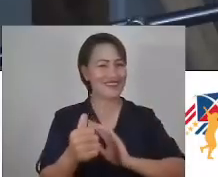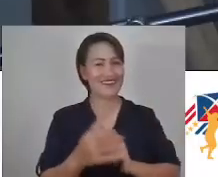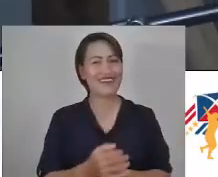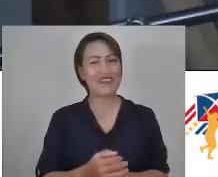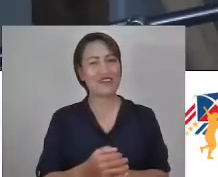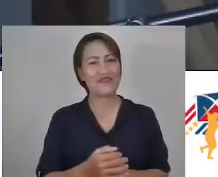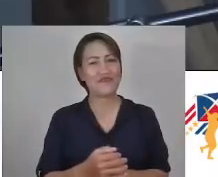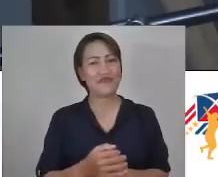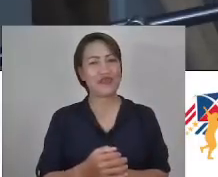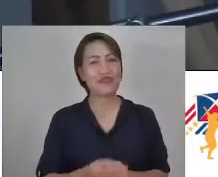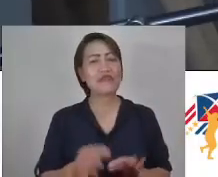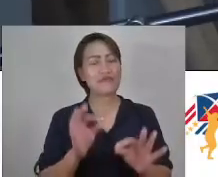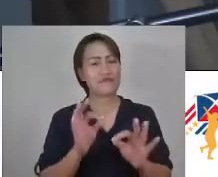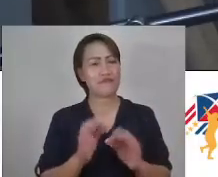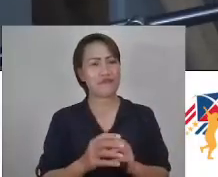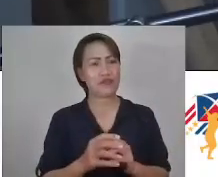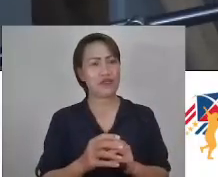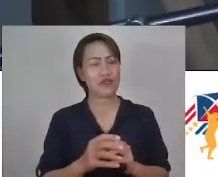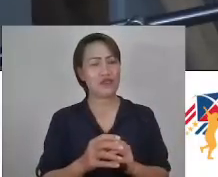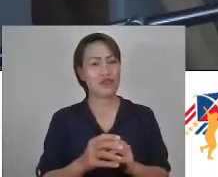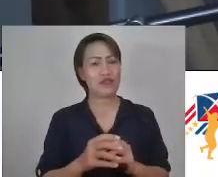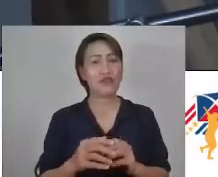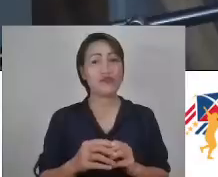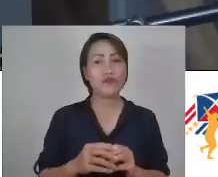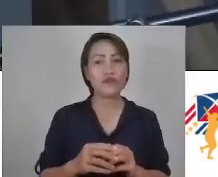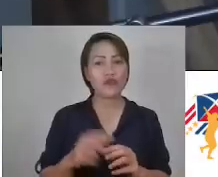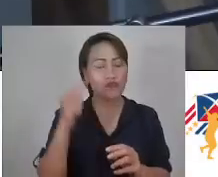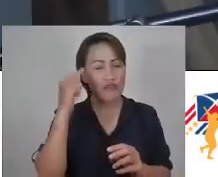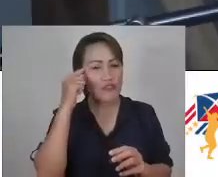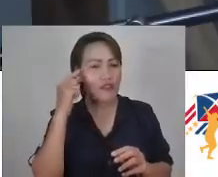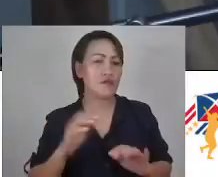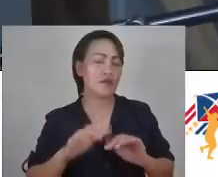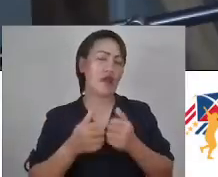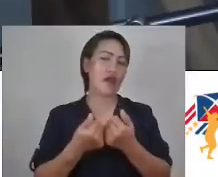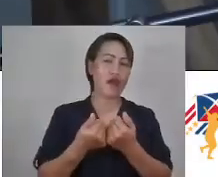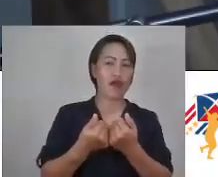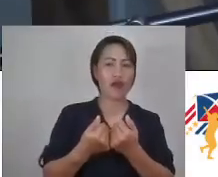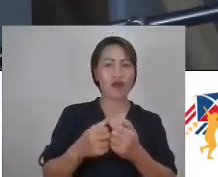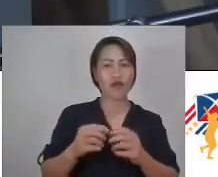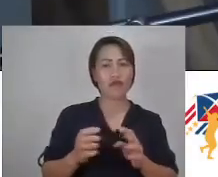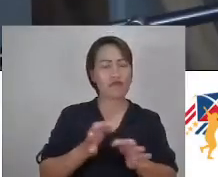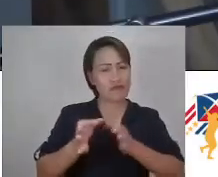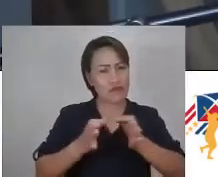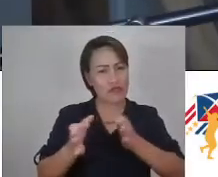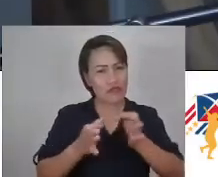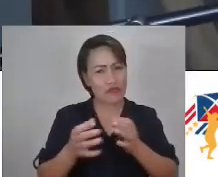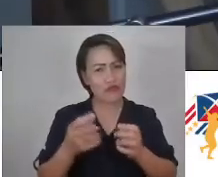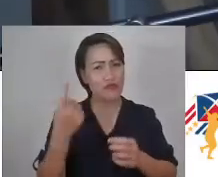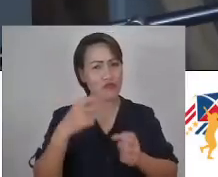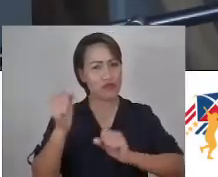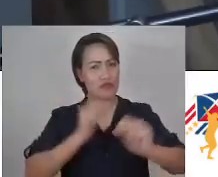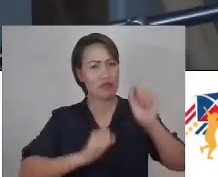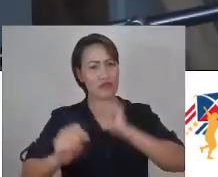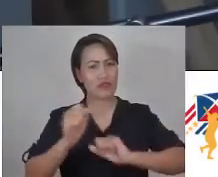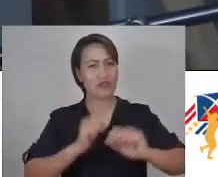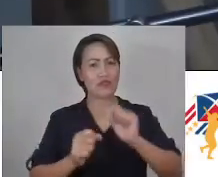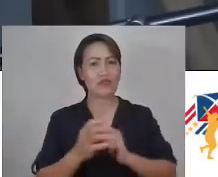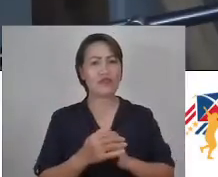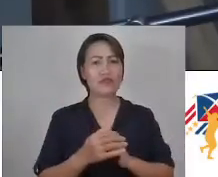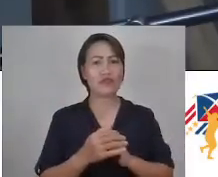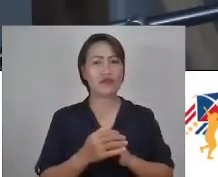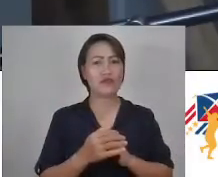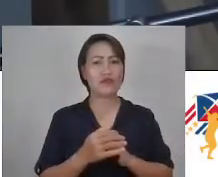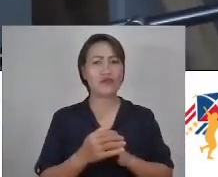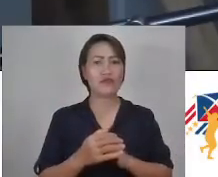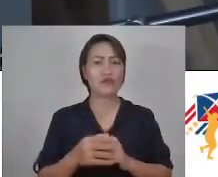interpreting situations scientifically, identifying patterns of events, and making future predictions to solve